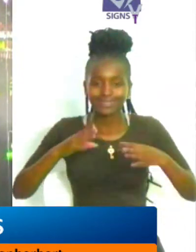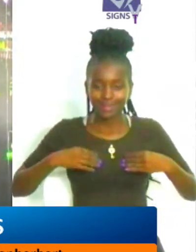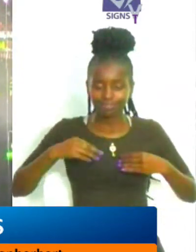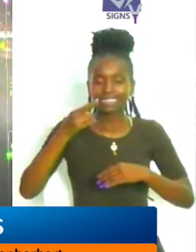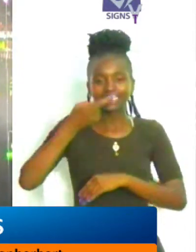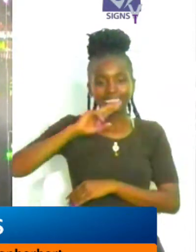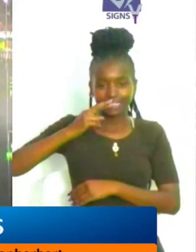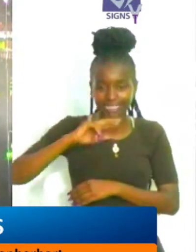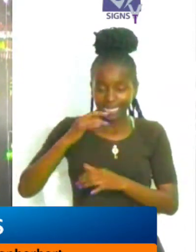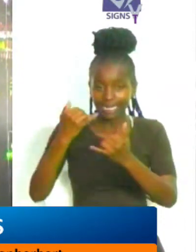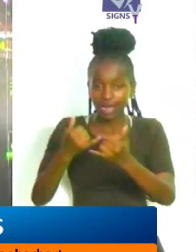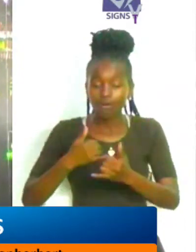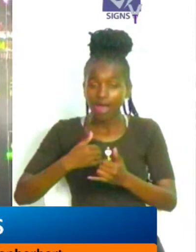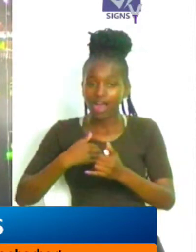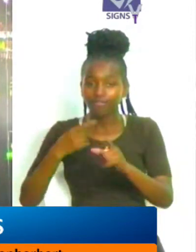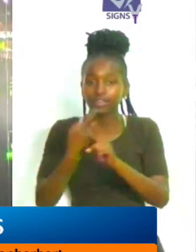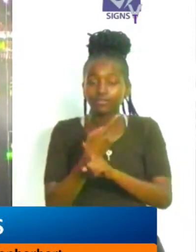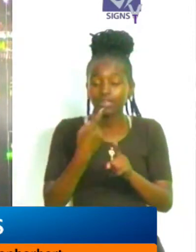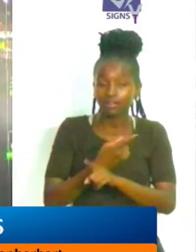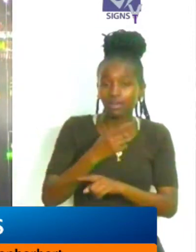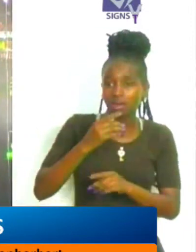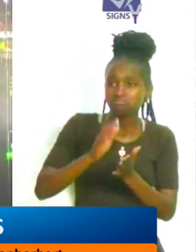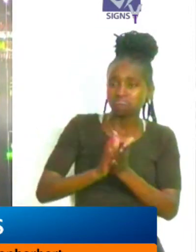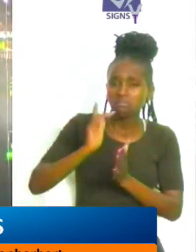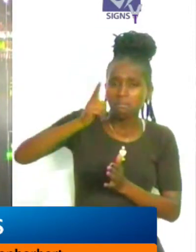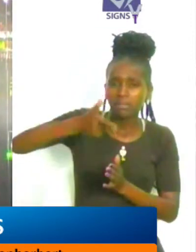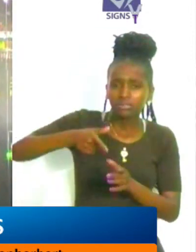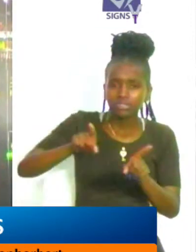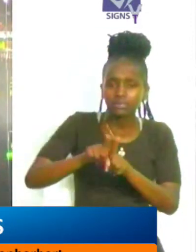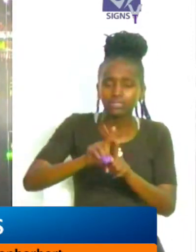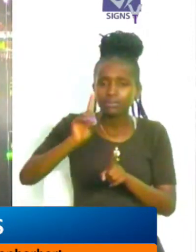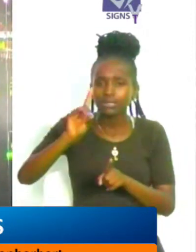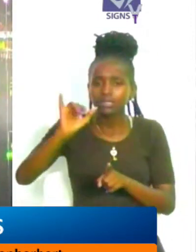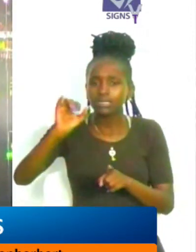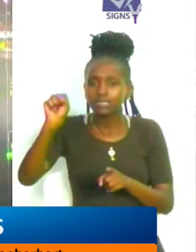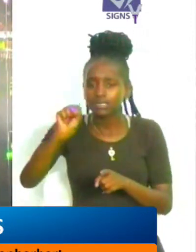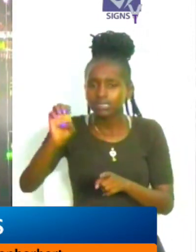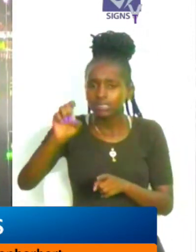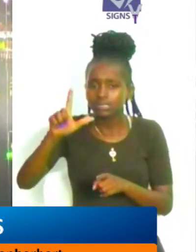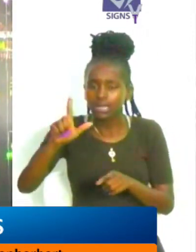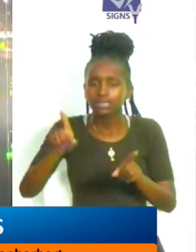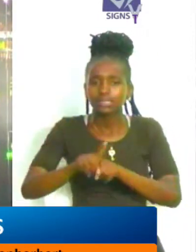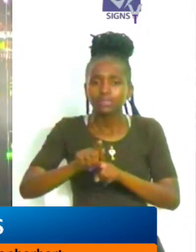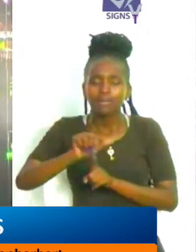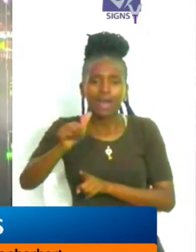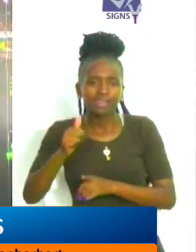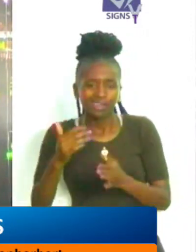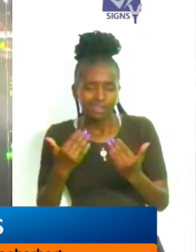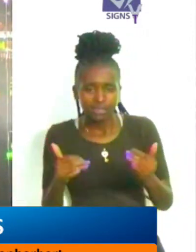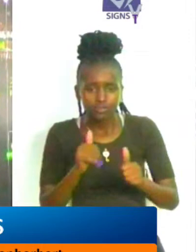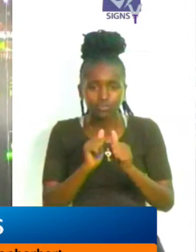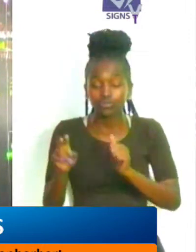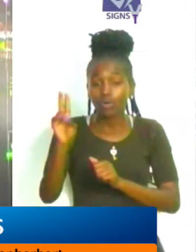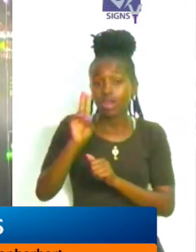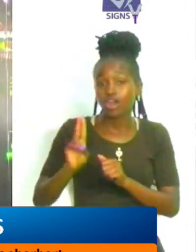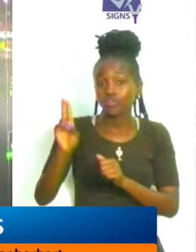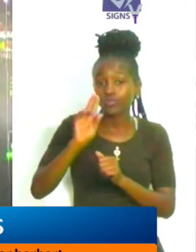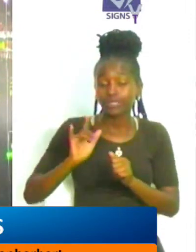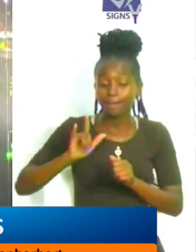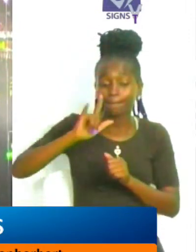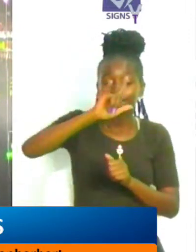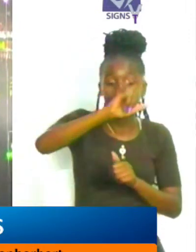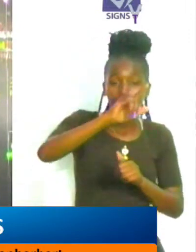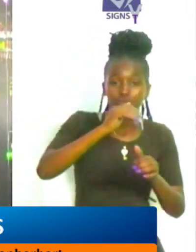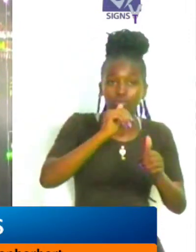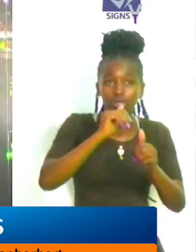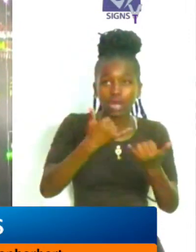includes petrol, diesel and jet A1 fuel used in the aviation industry worth 20 billion